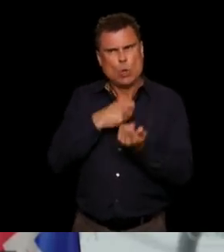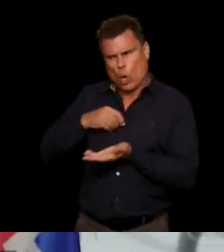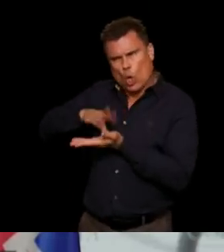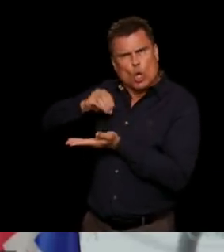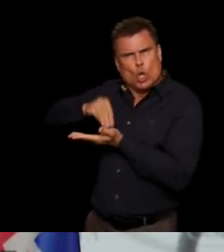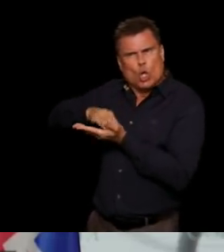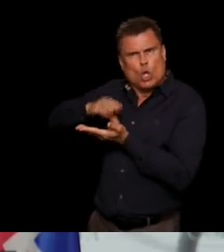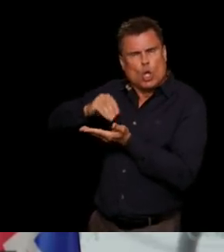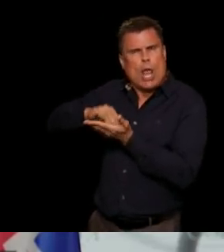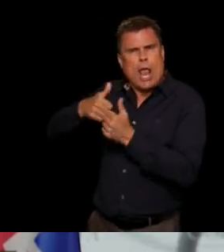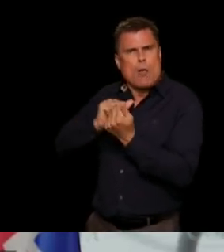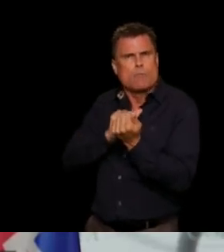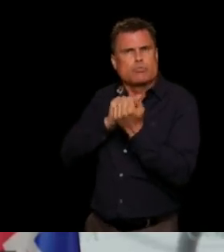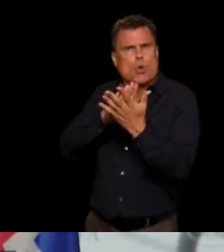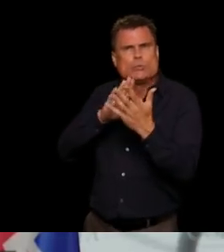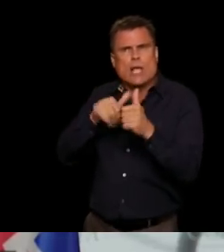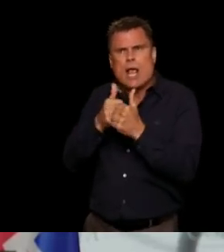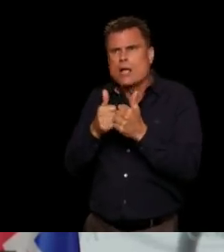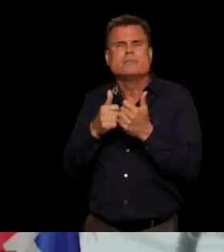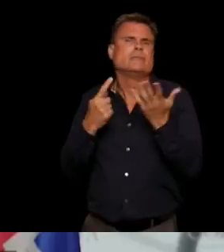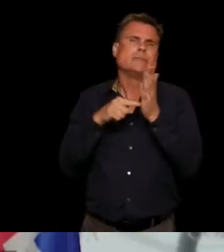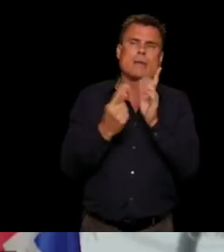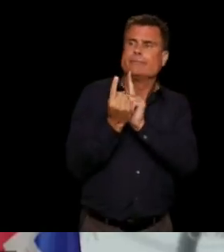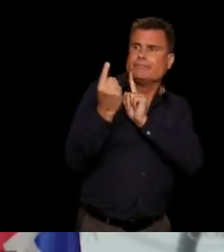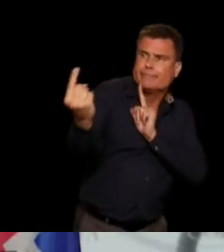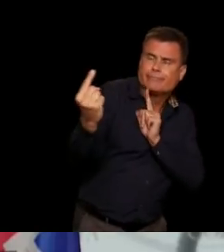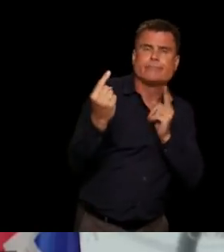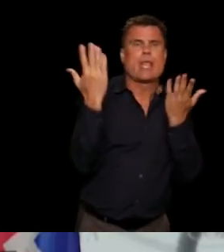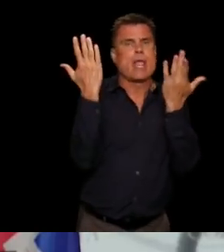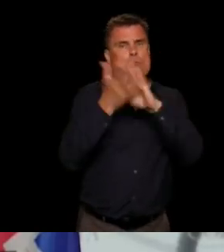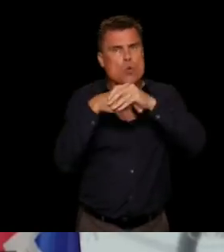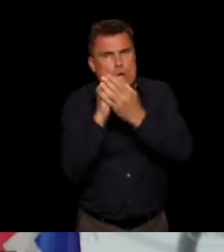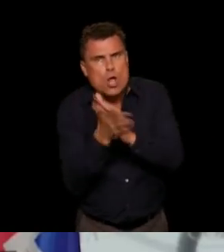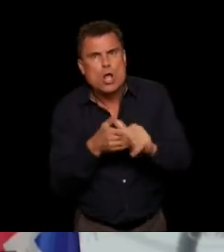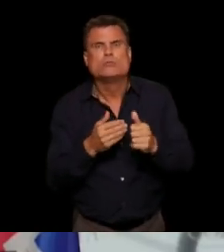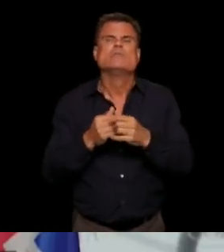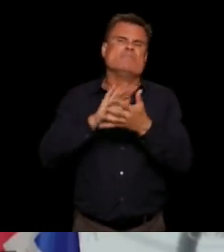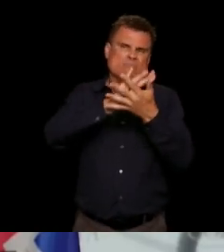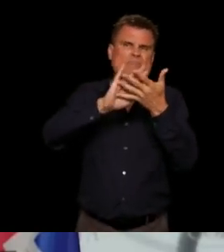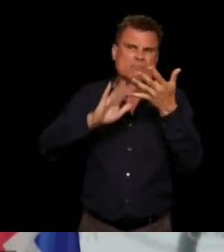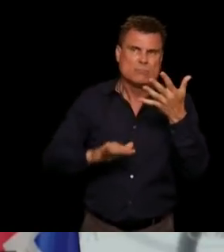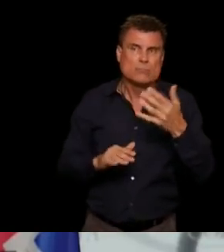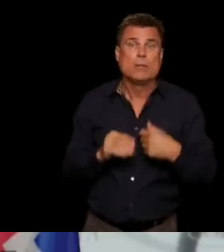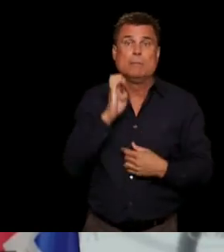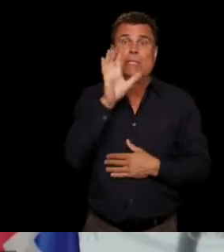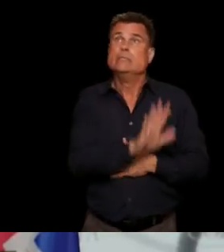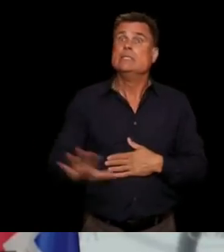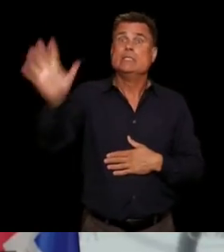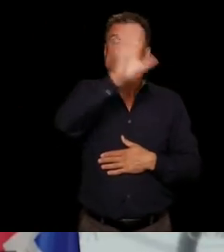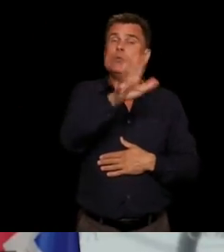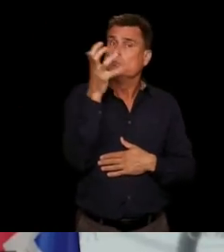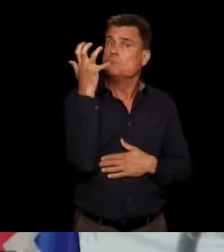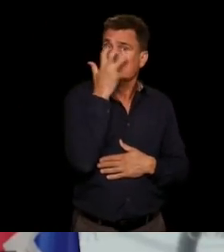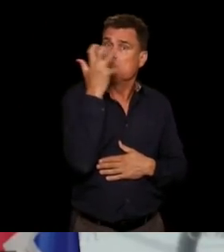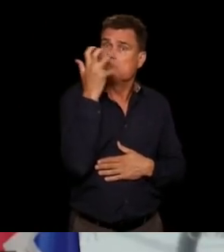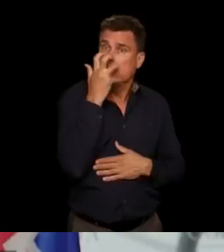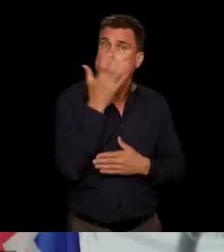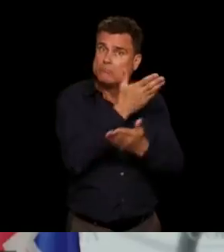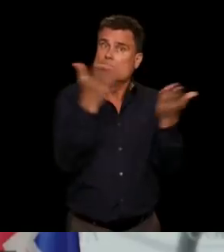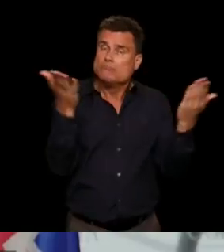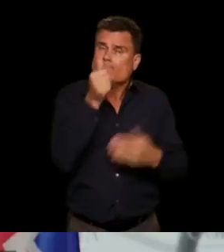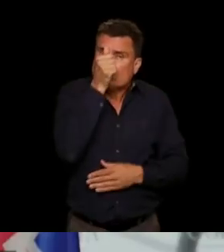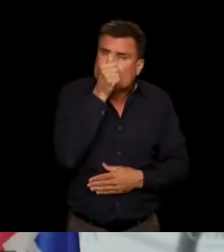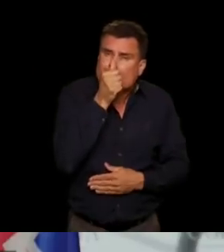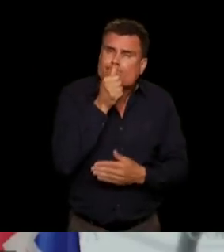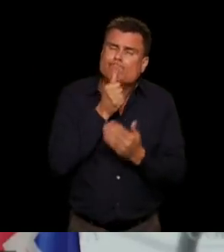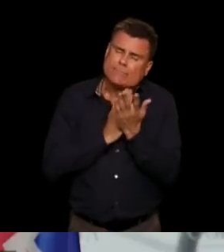lives. Yet British Columbians have shown incredible resilience and caring and fortitude in this pandemic. In